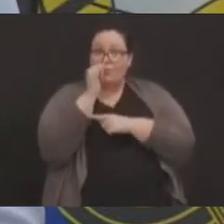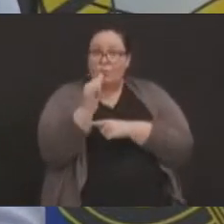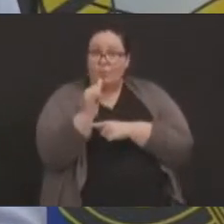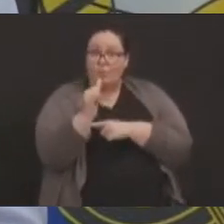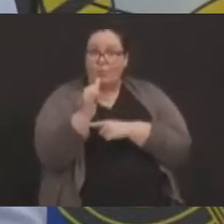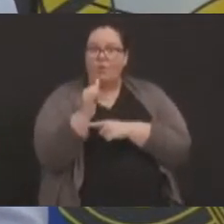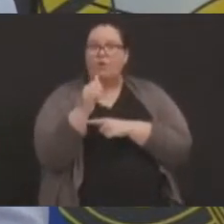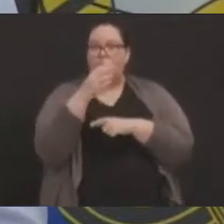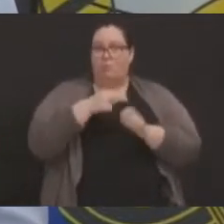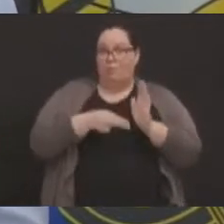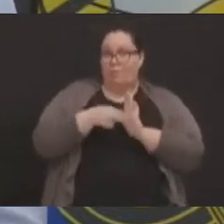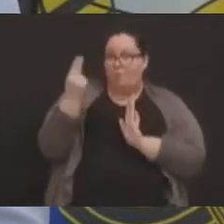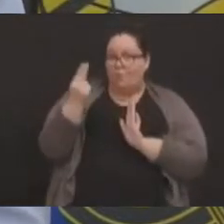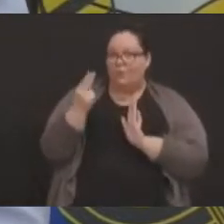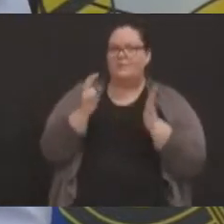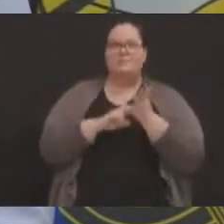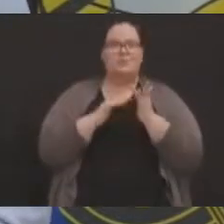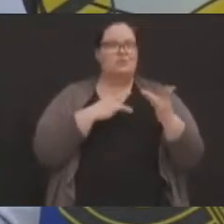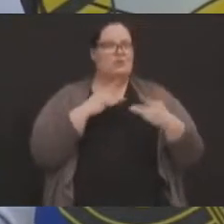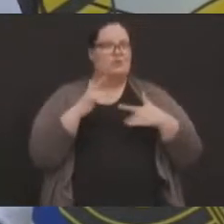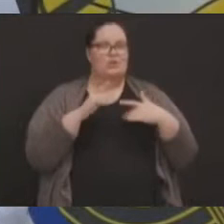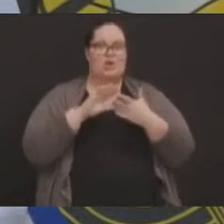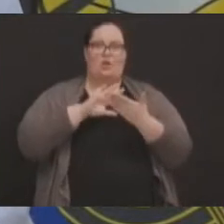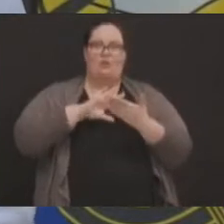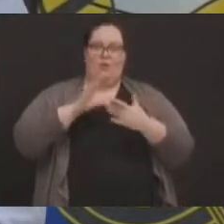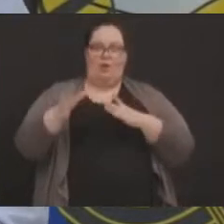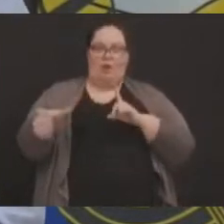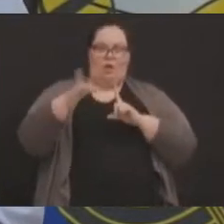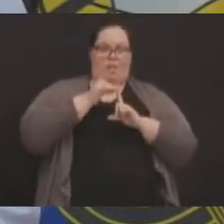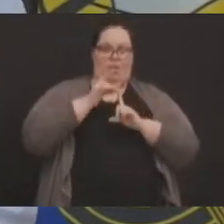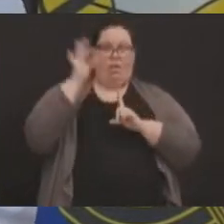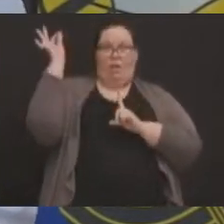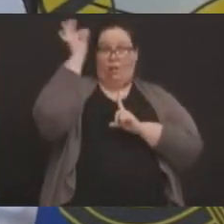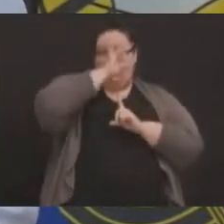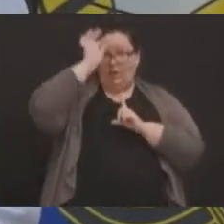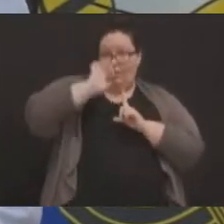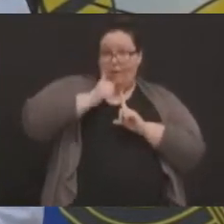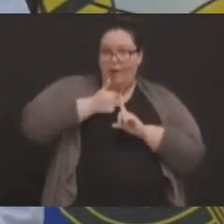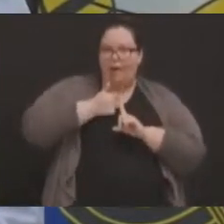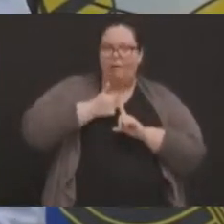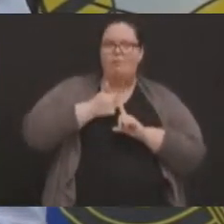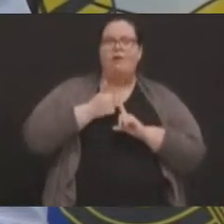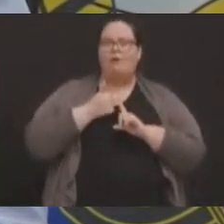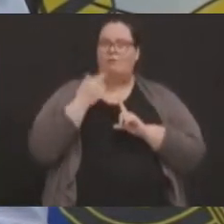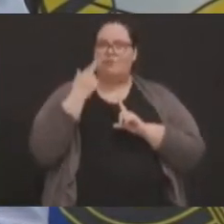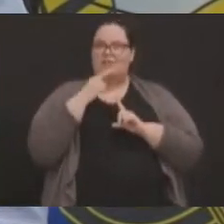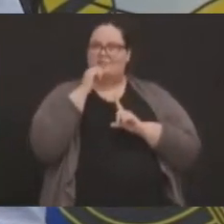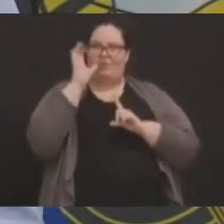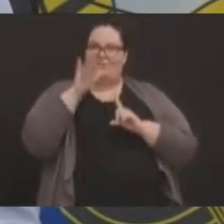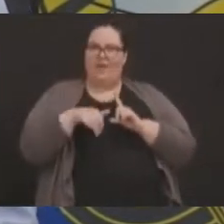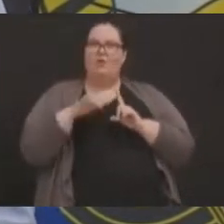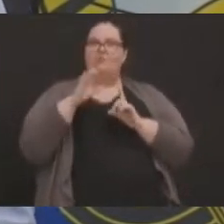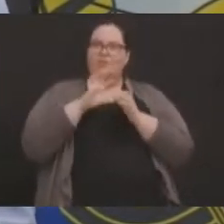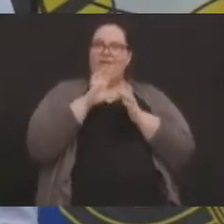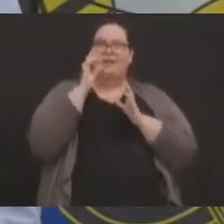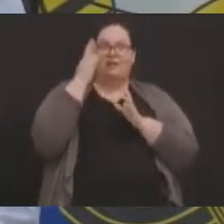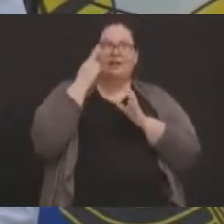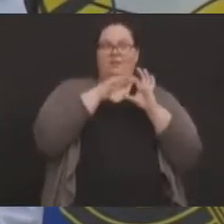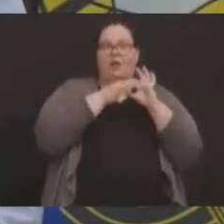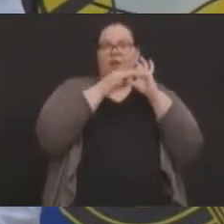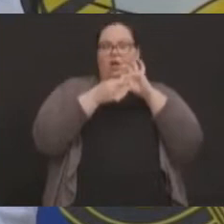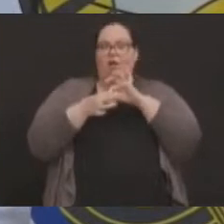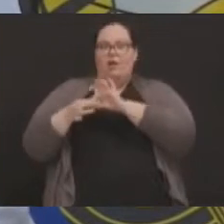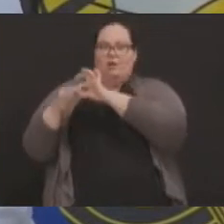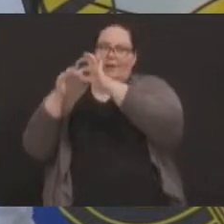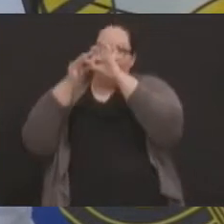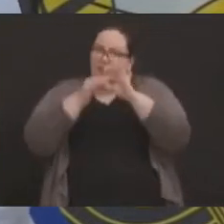your cooperation and all of your efforts. There have been no new outbreaks in vulnerable settings in these zones, and those affected appear to